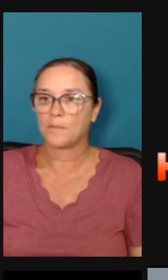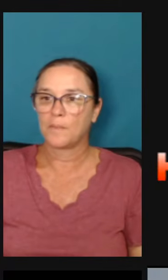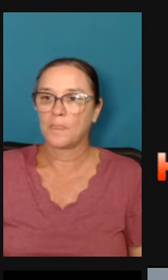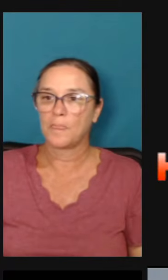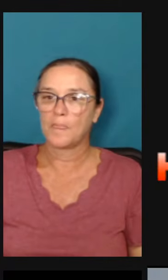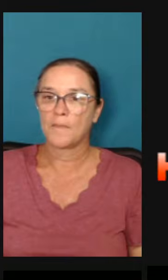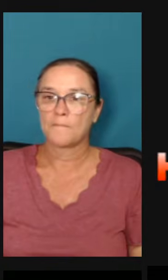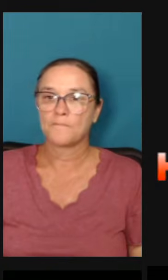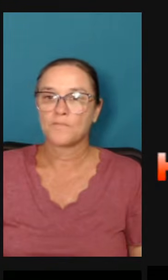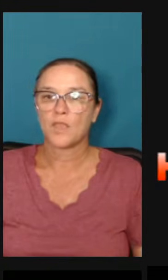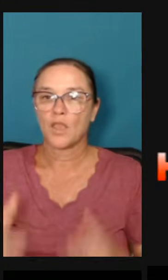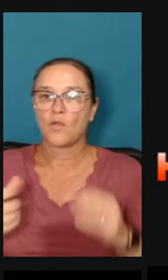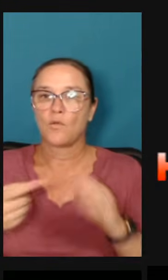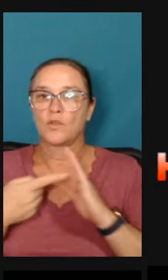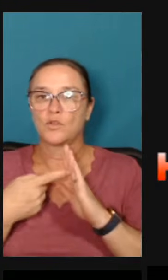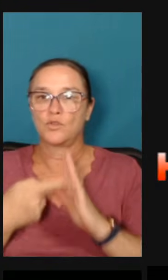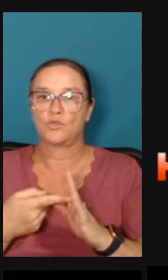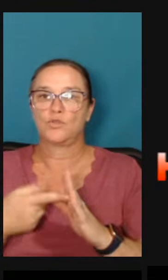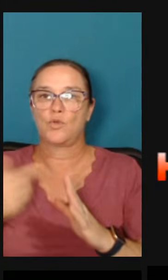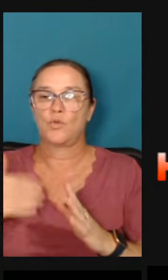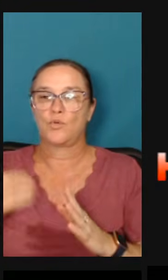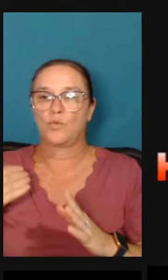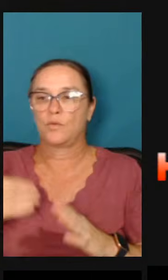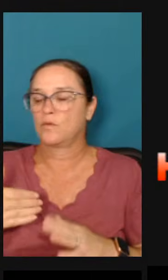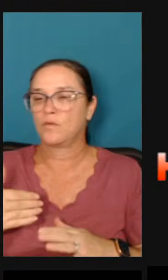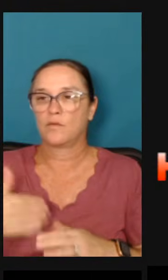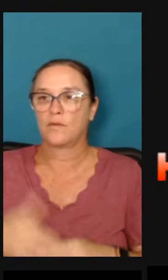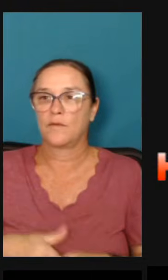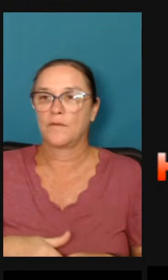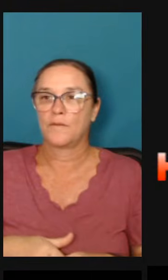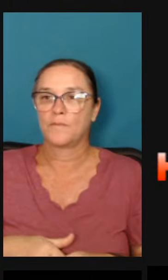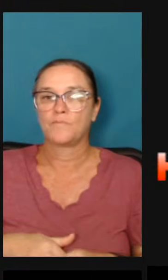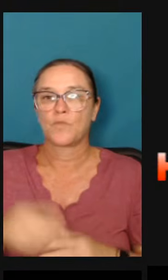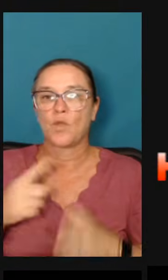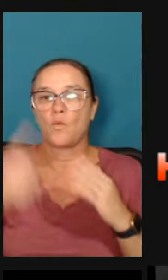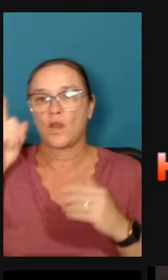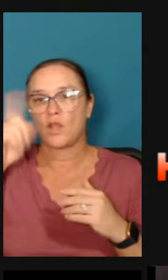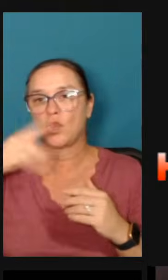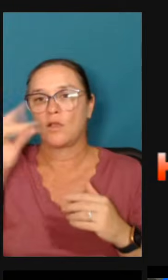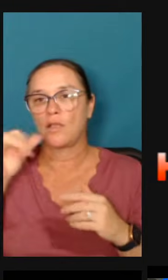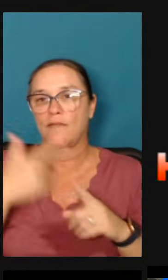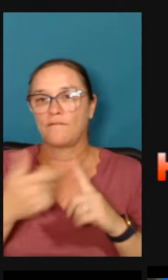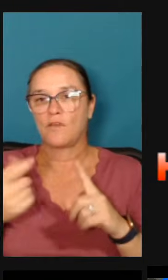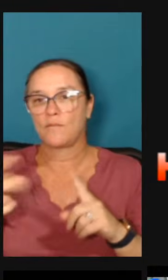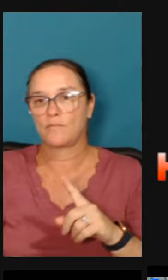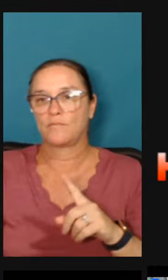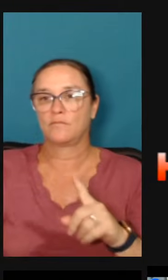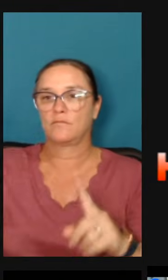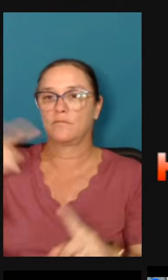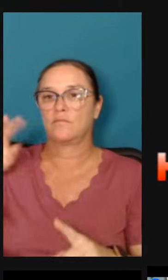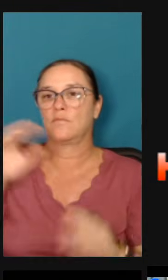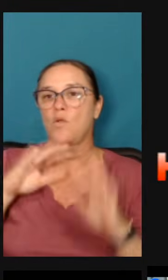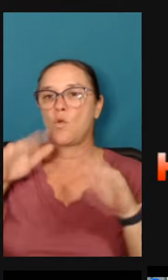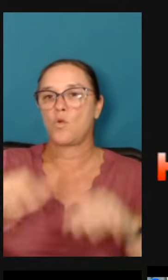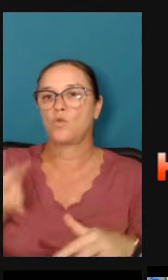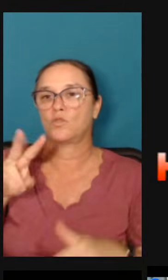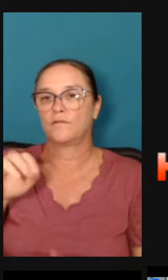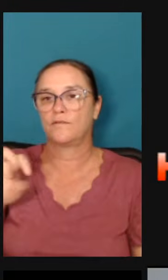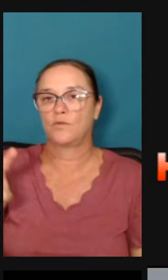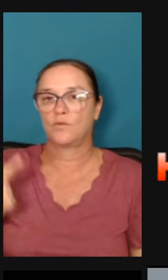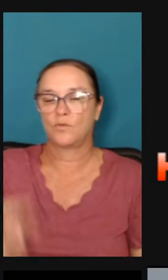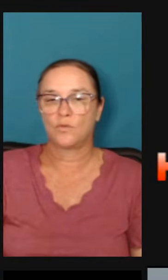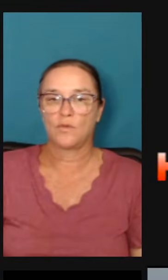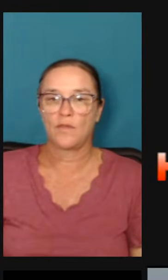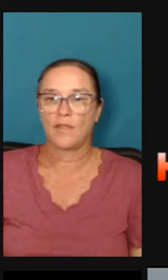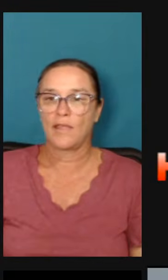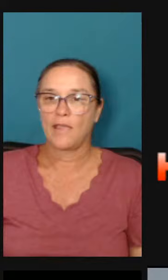And I just wanted to show over here what it looked like from the other side, right? From ocean view. Let me just rewind that a